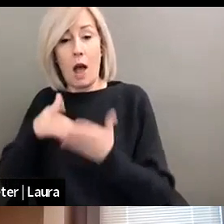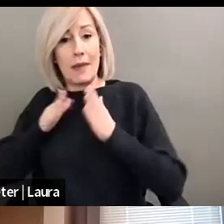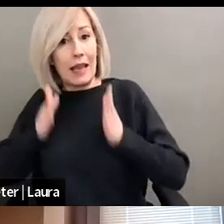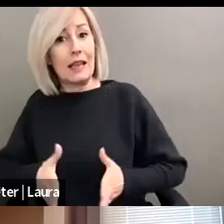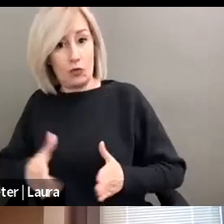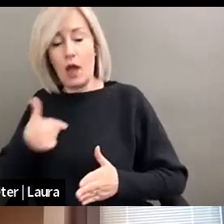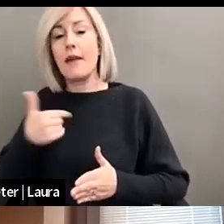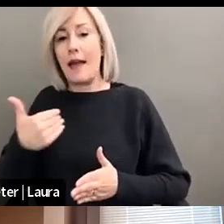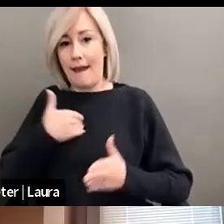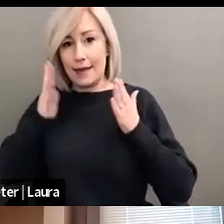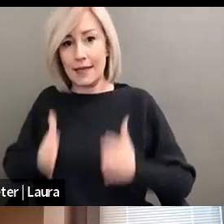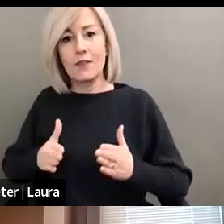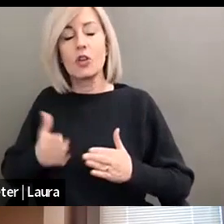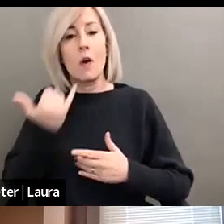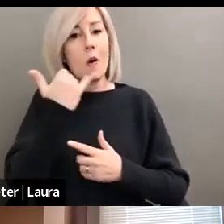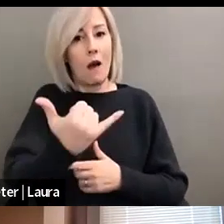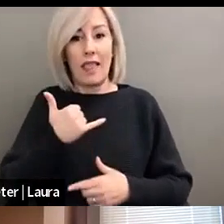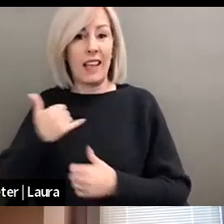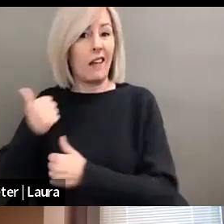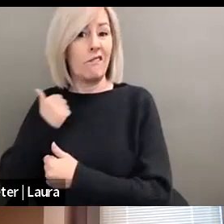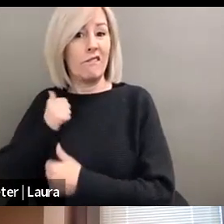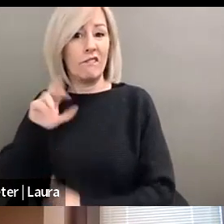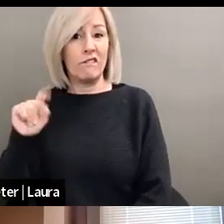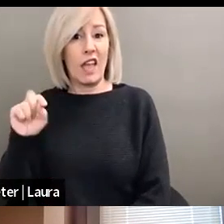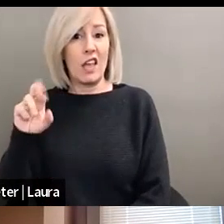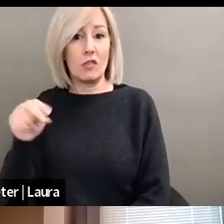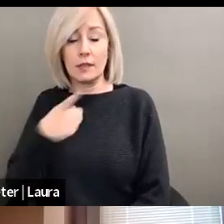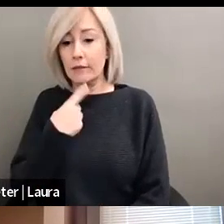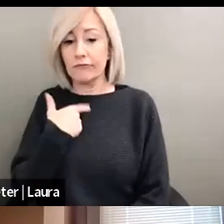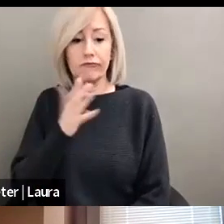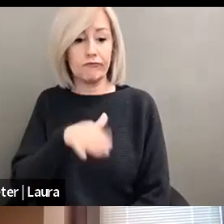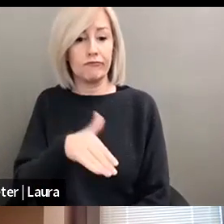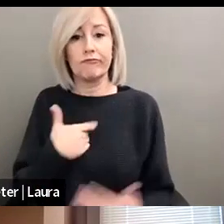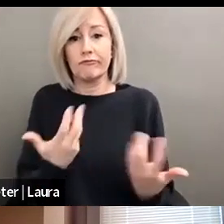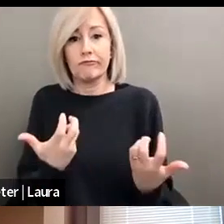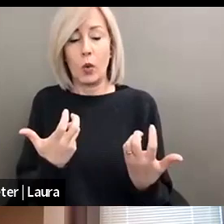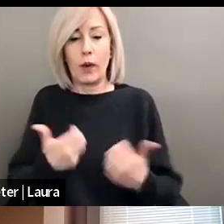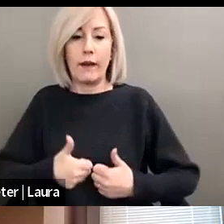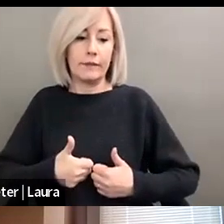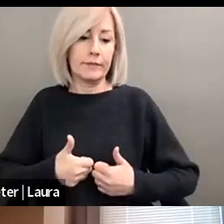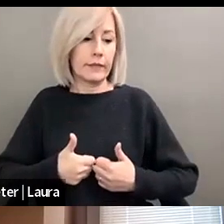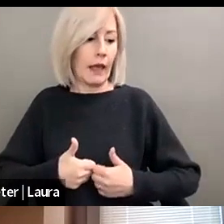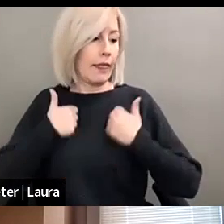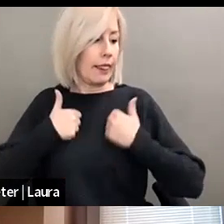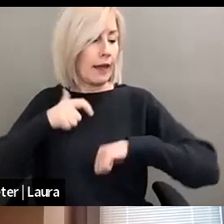I've had individuals call and say, a veteran say, I'd like to get, a lifetime,